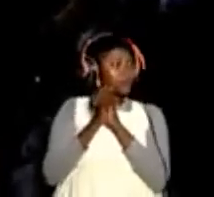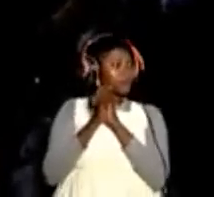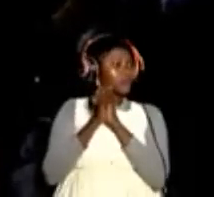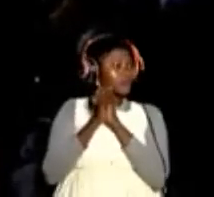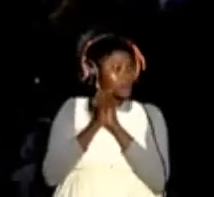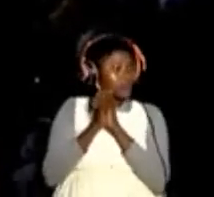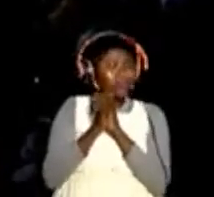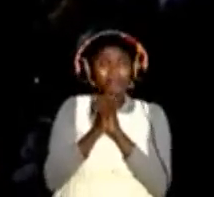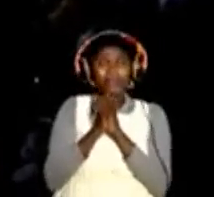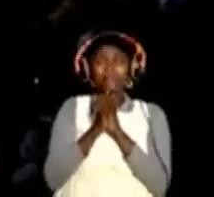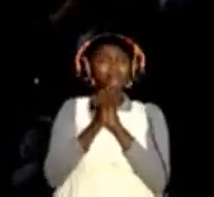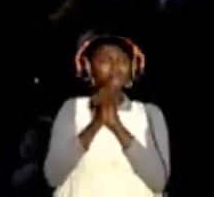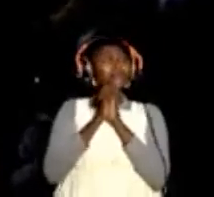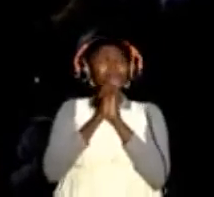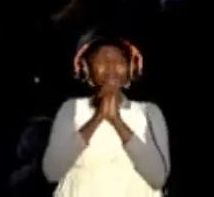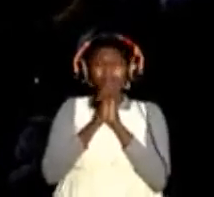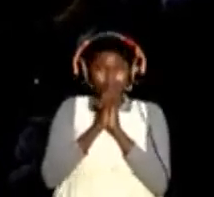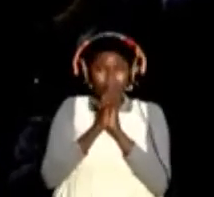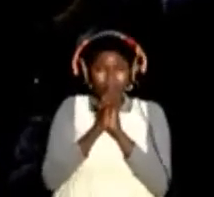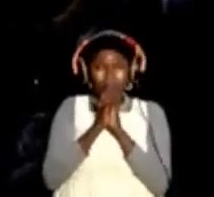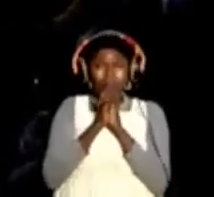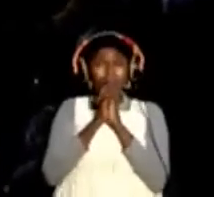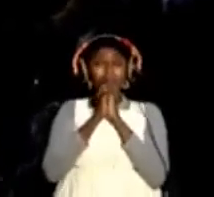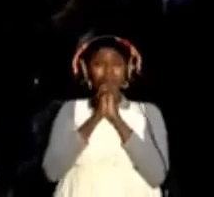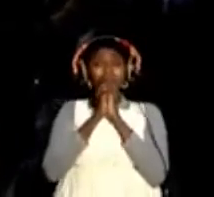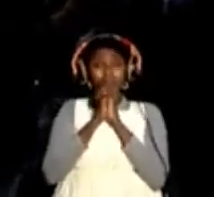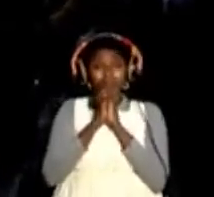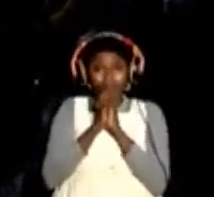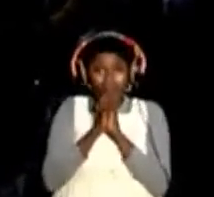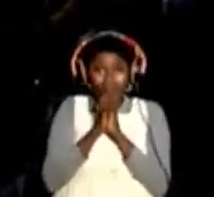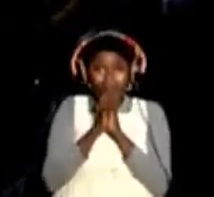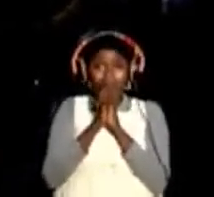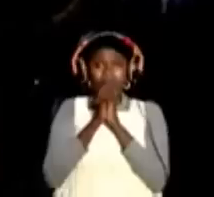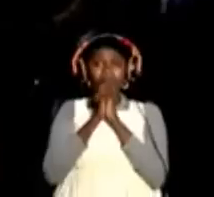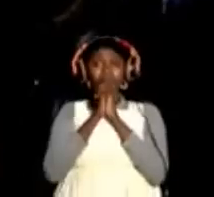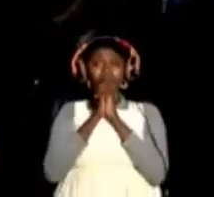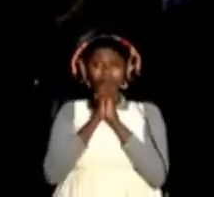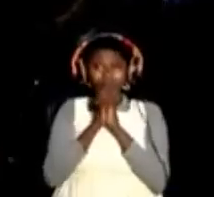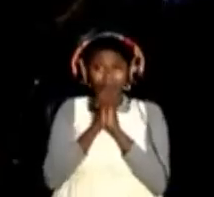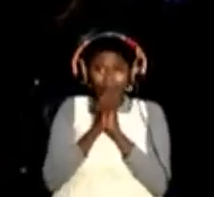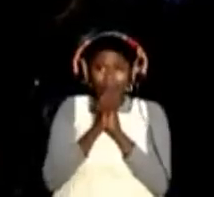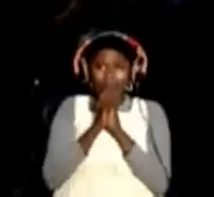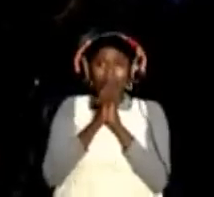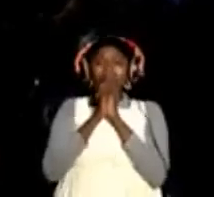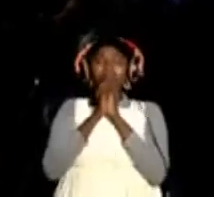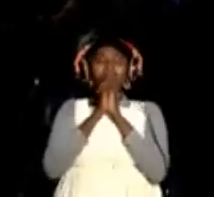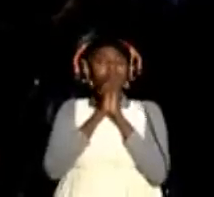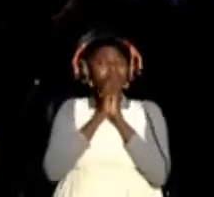naked come to thee for dread,